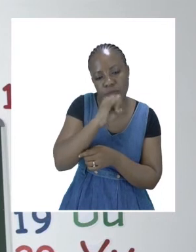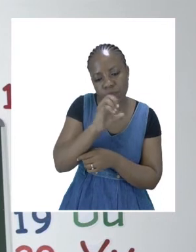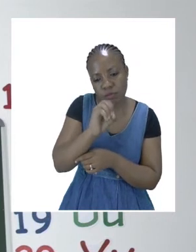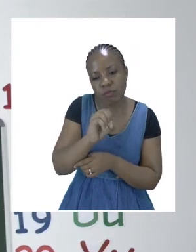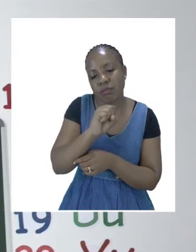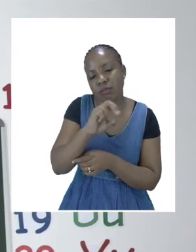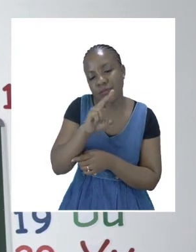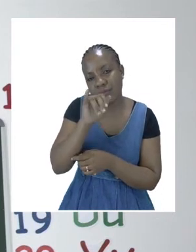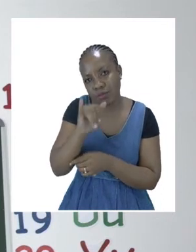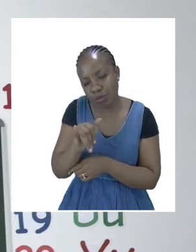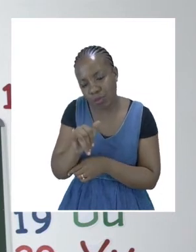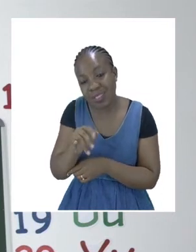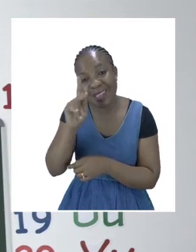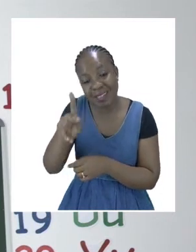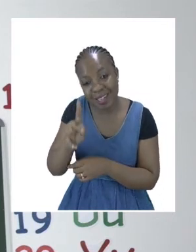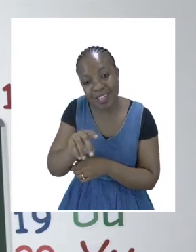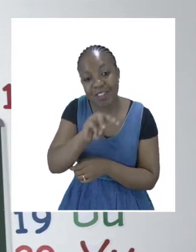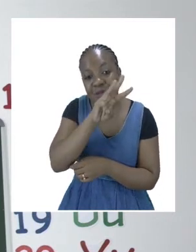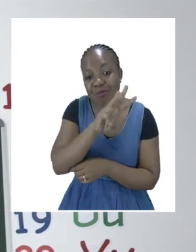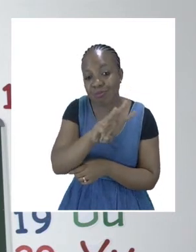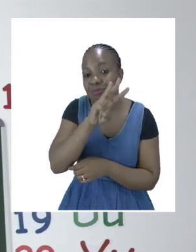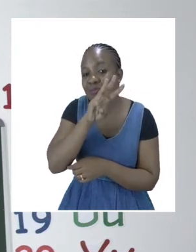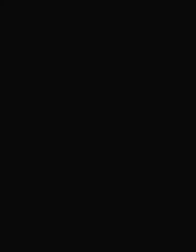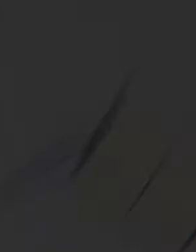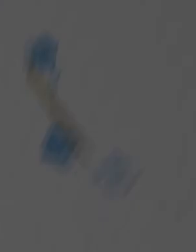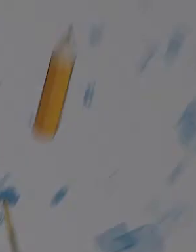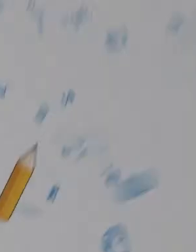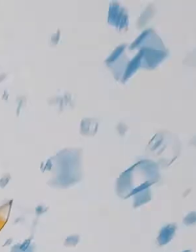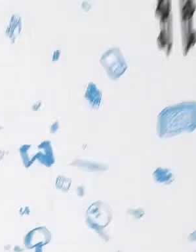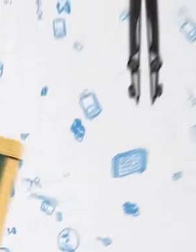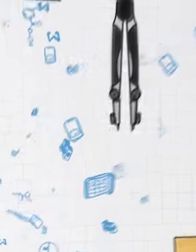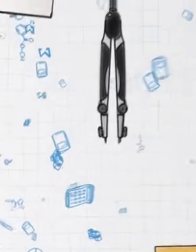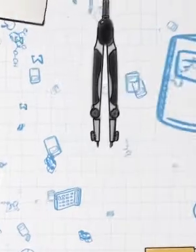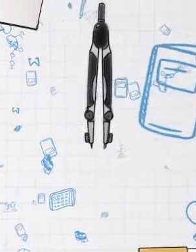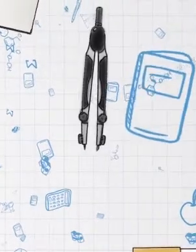our website, Zoshi Online.